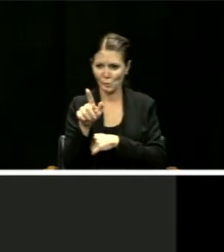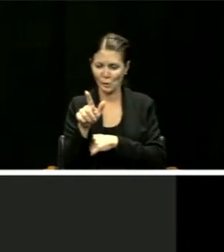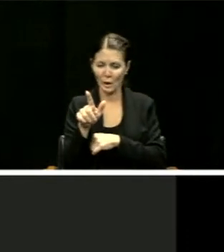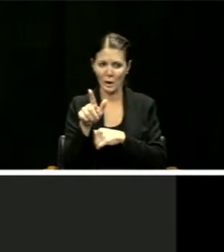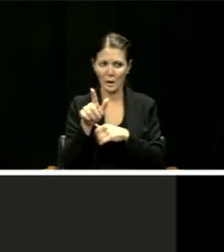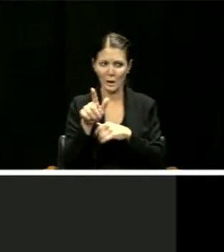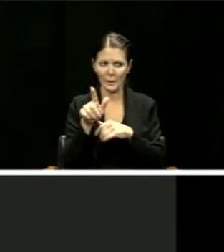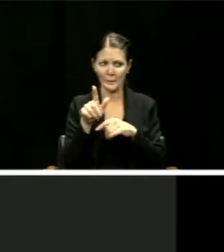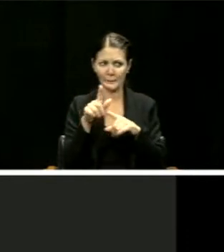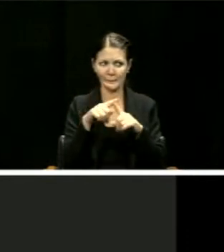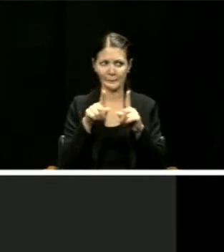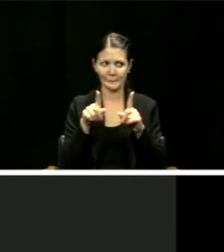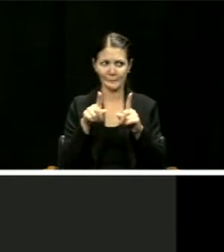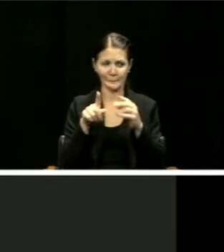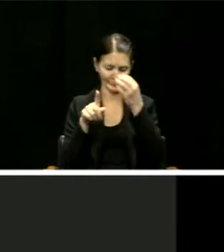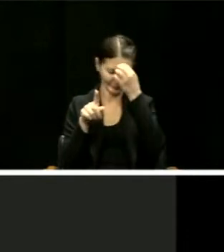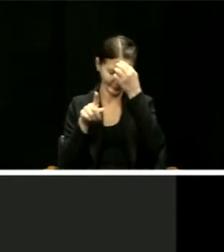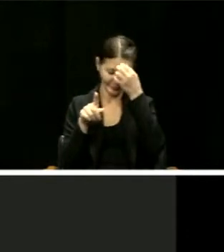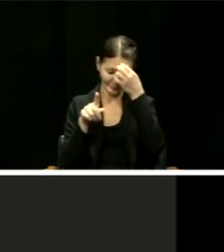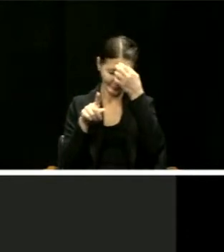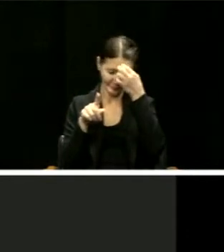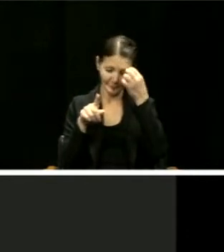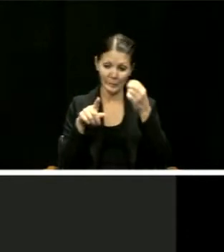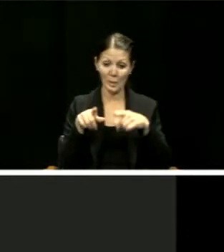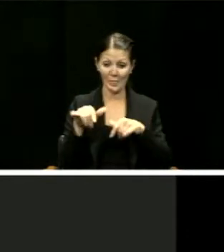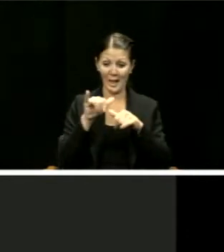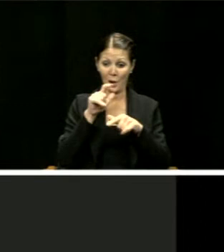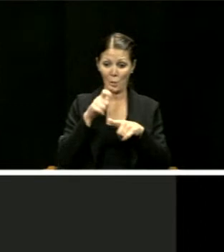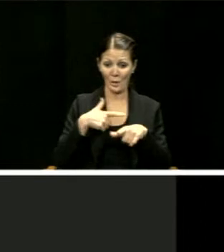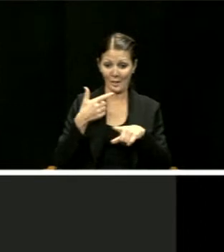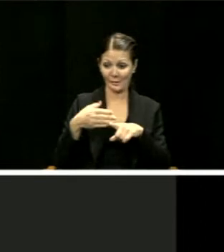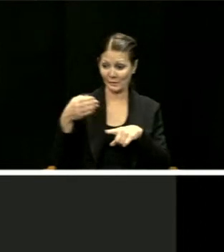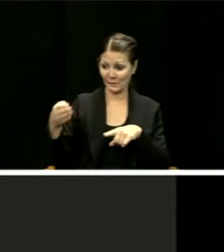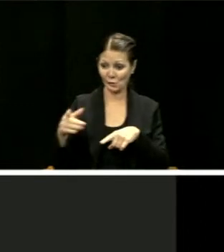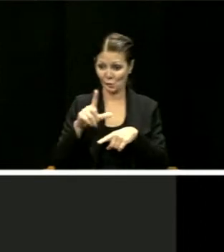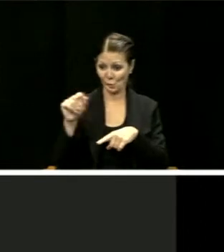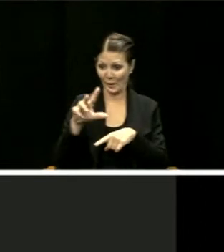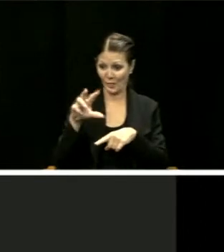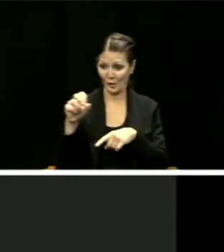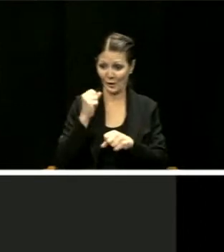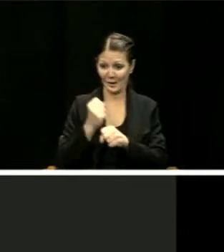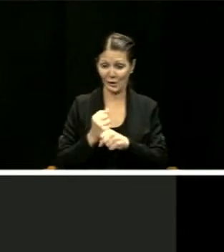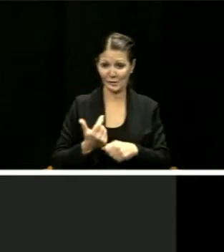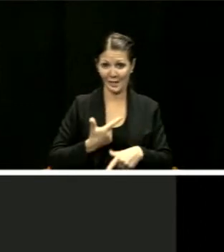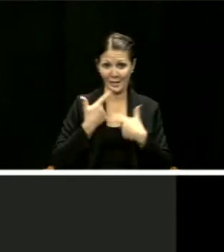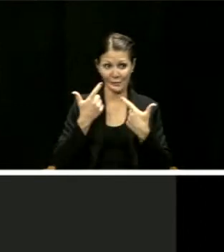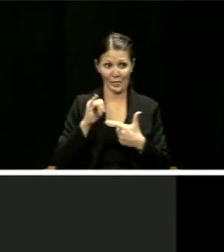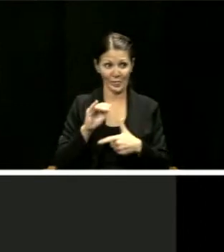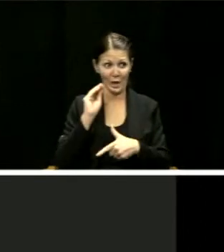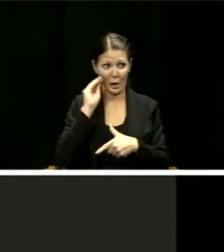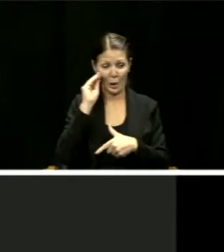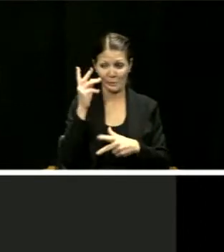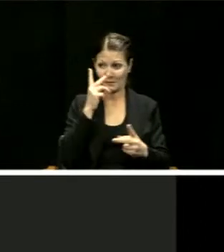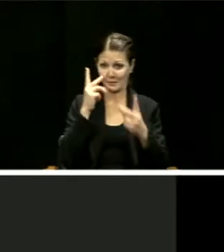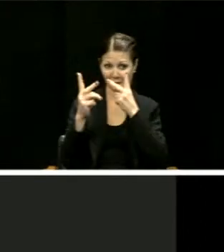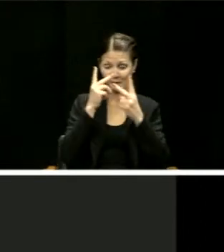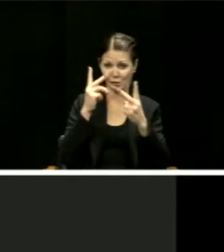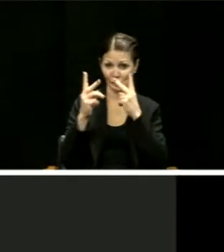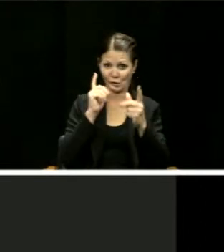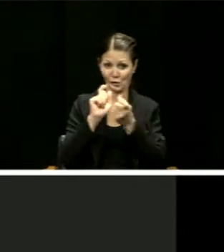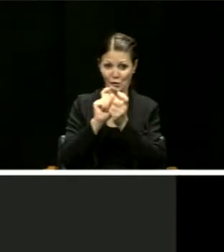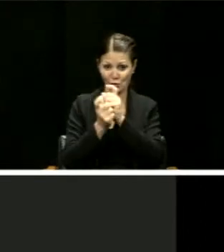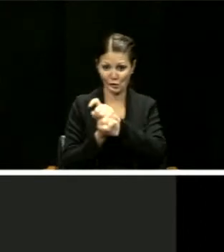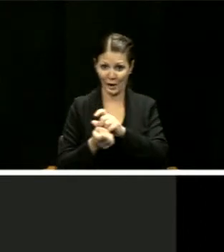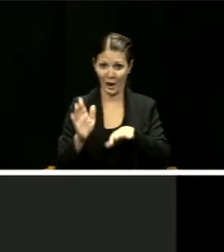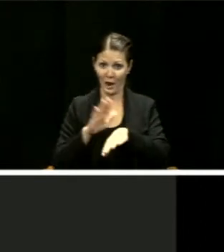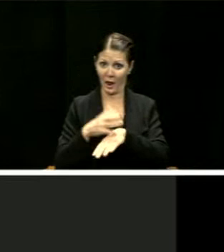residents that are beside me who've lived in their homes for 20, 30 years, seeing the changes that we're having on Haynes